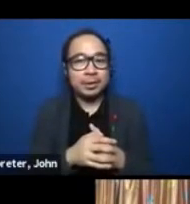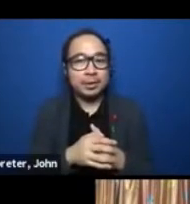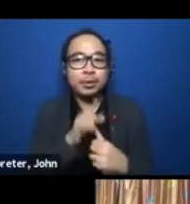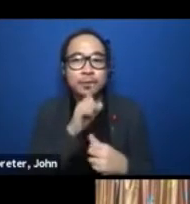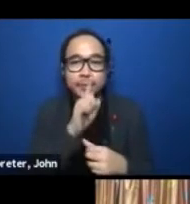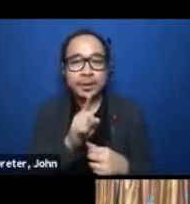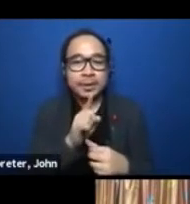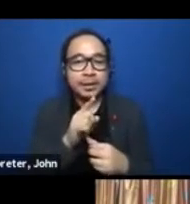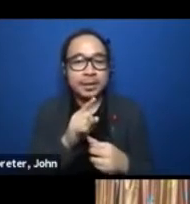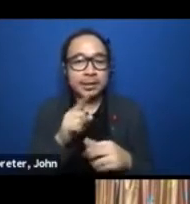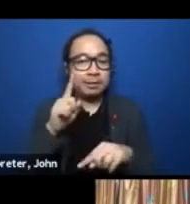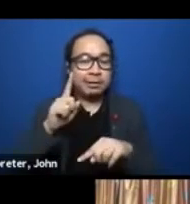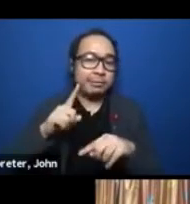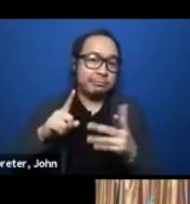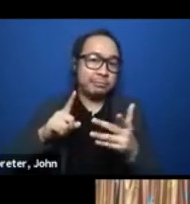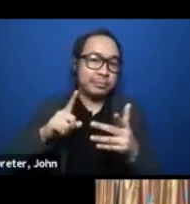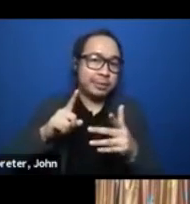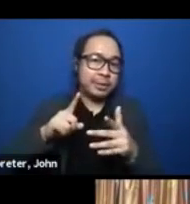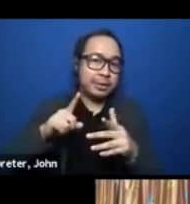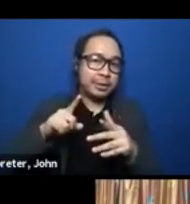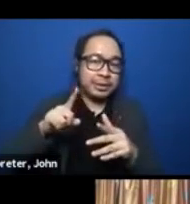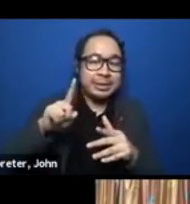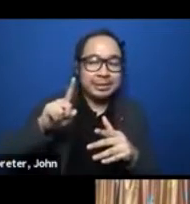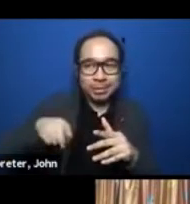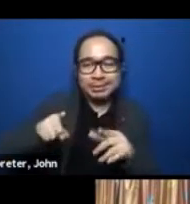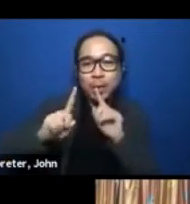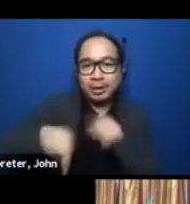know, address all the, especially the younger age